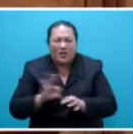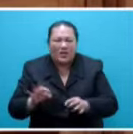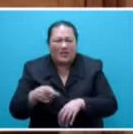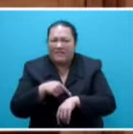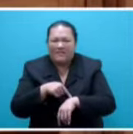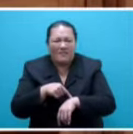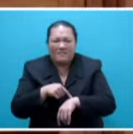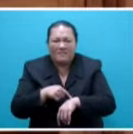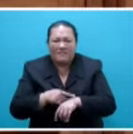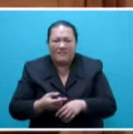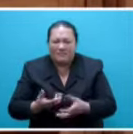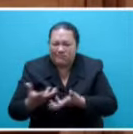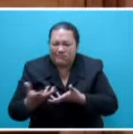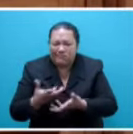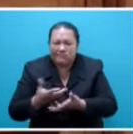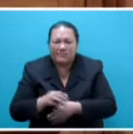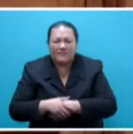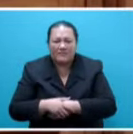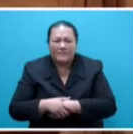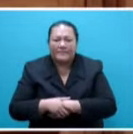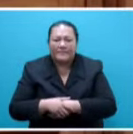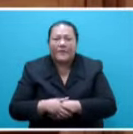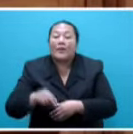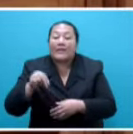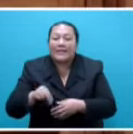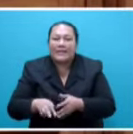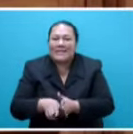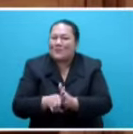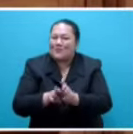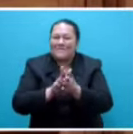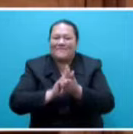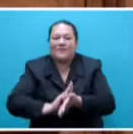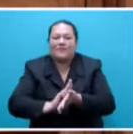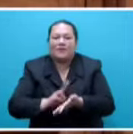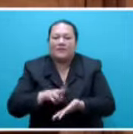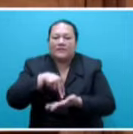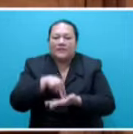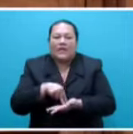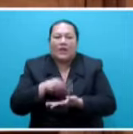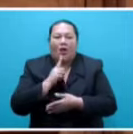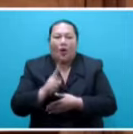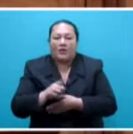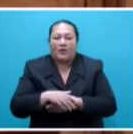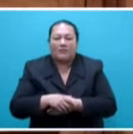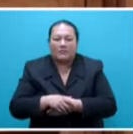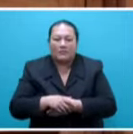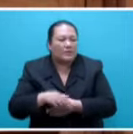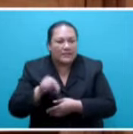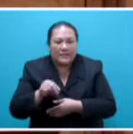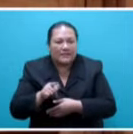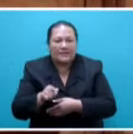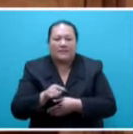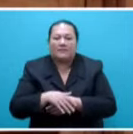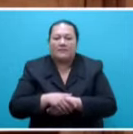to review the standing orders, so that there is accountability and good governance in the running of this Parliament.